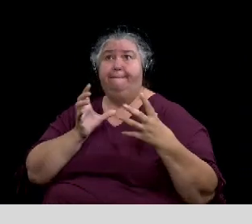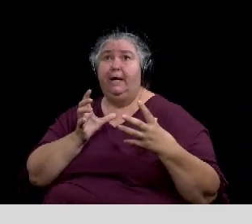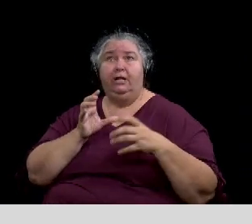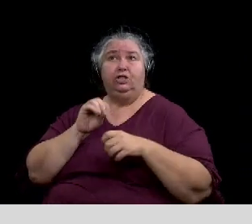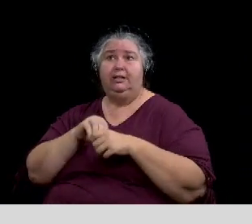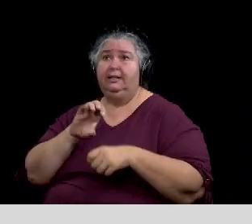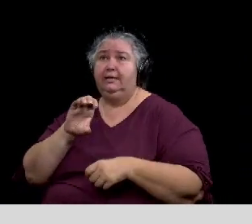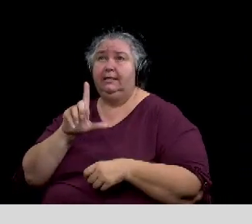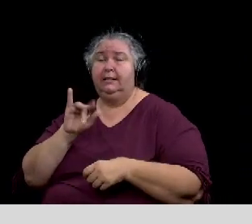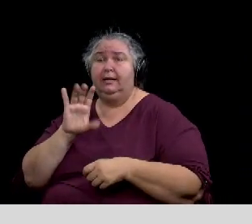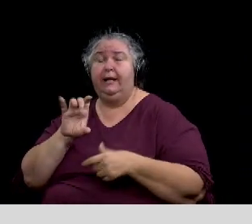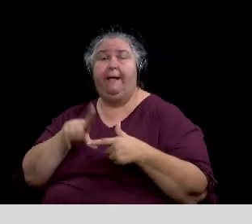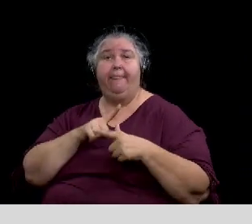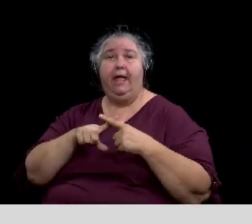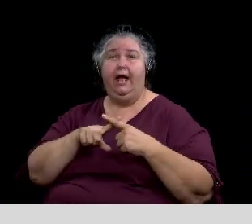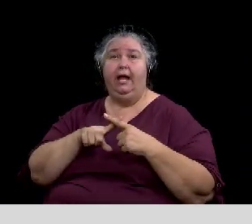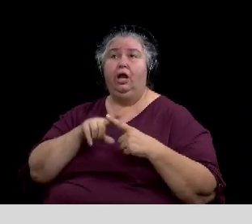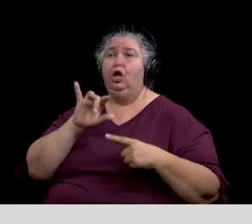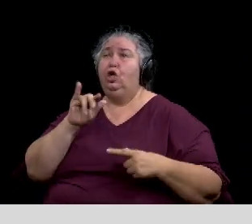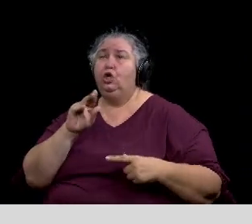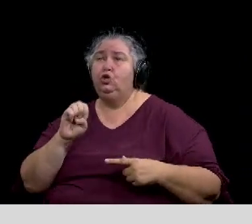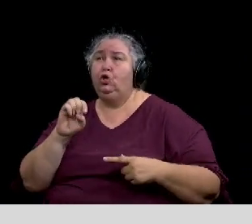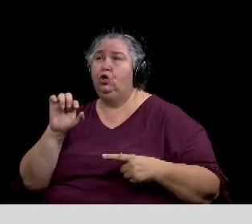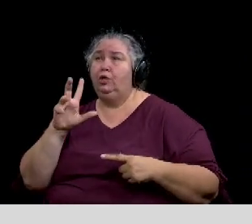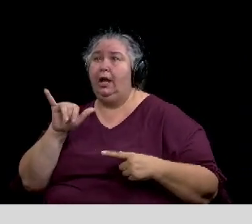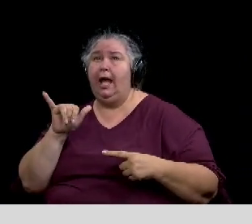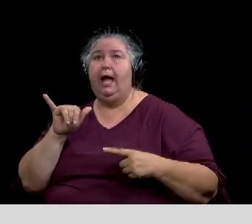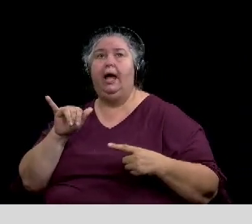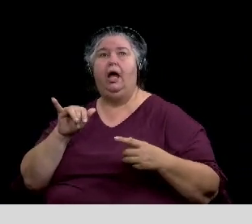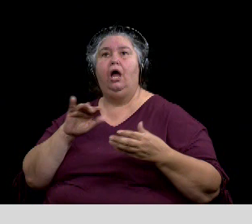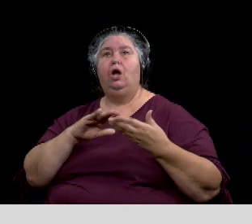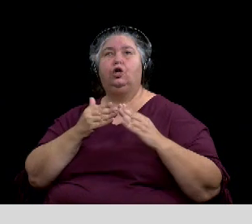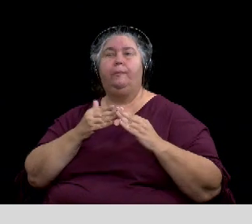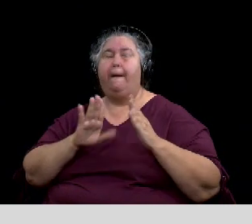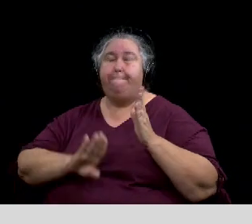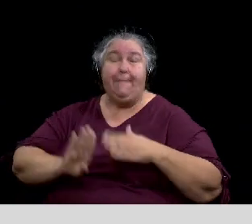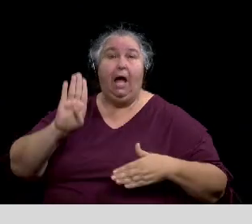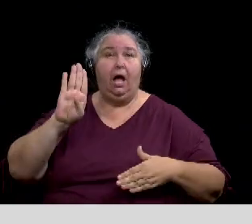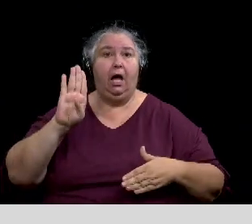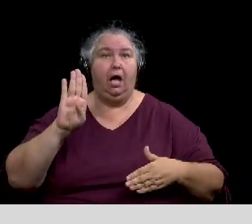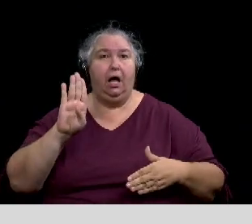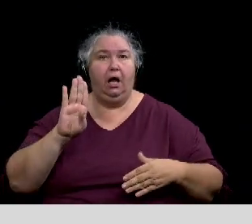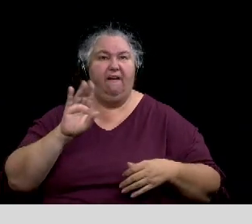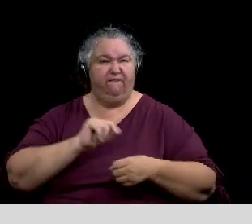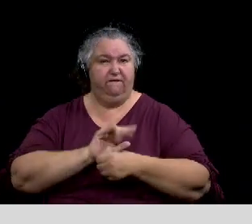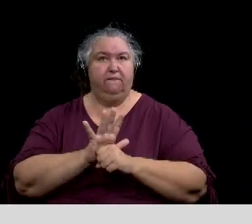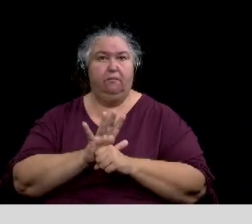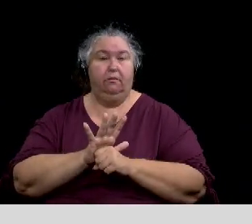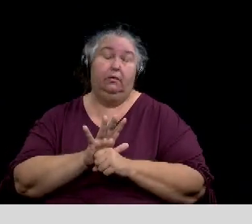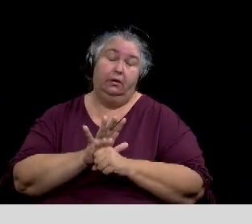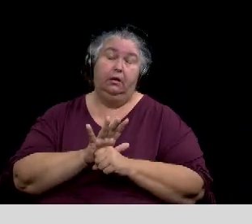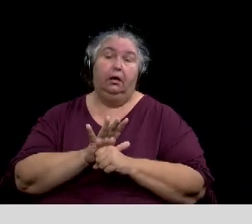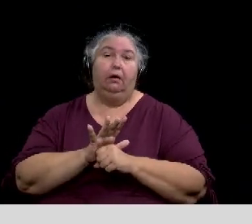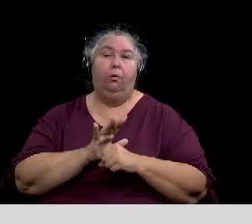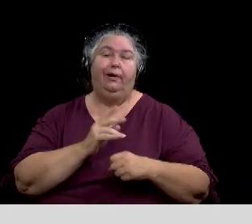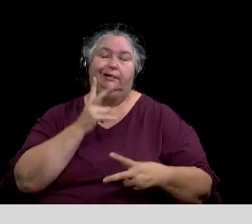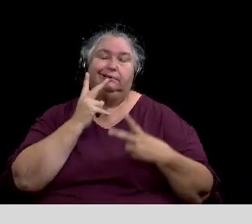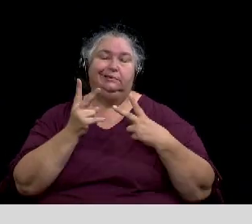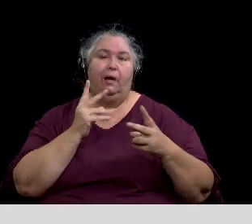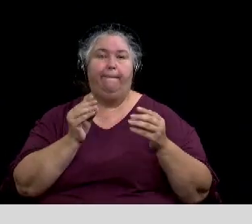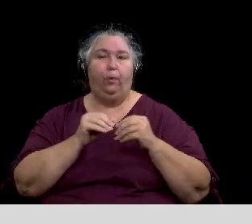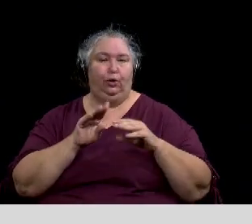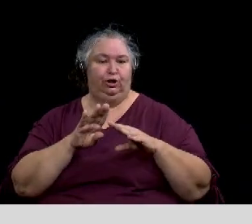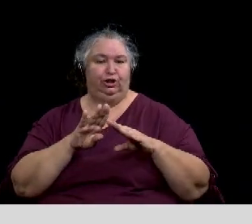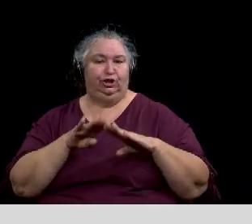clinic. And then in June and July, when we saw a community-wide spike in COVID, we also began to see more